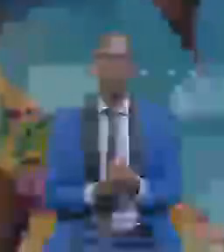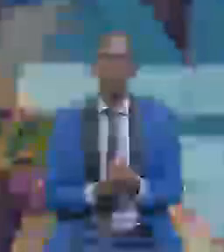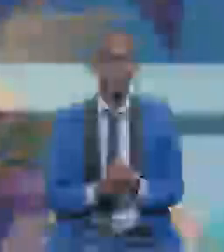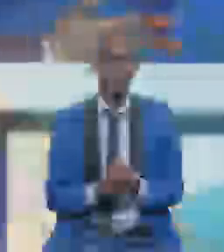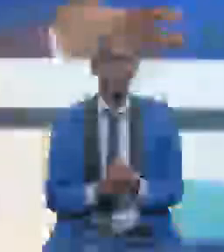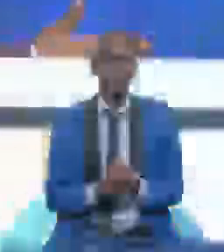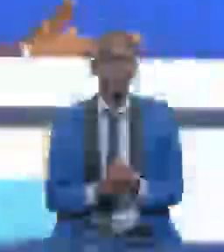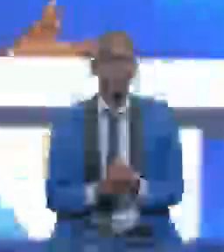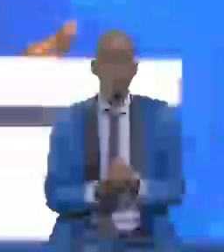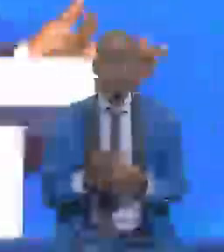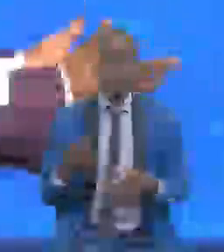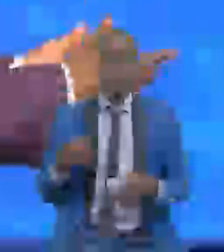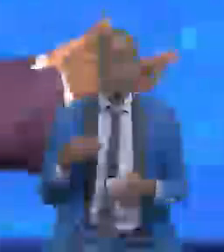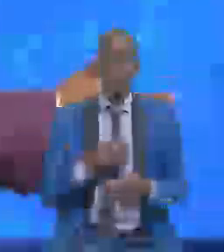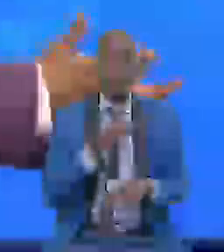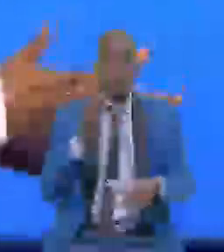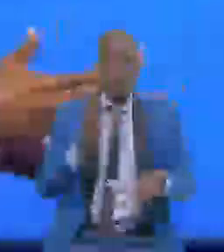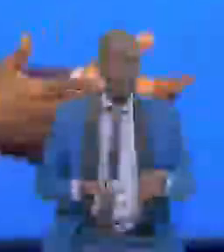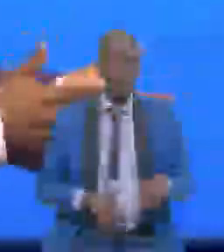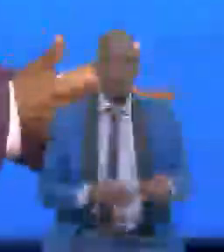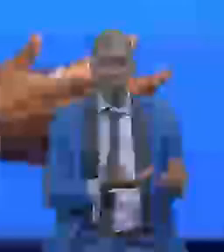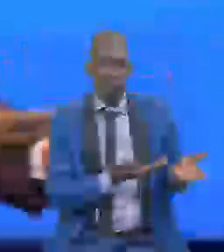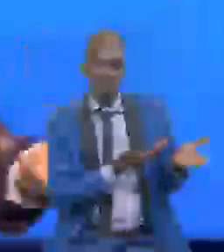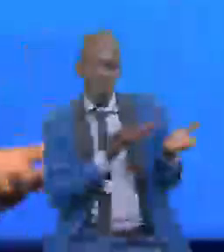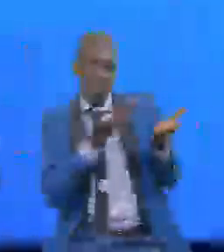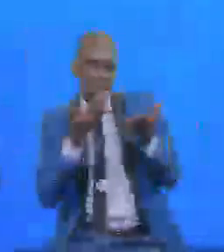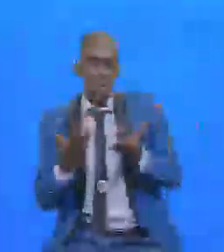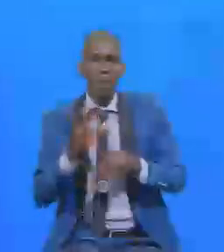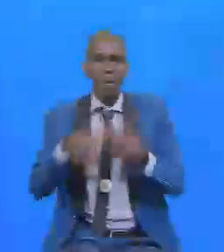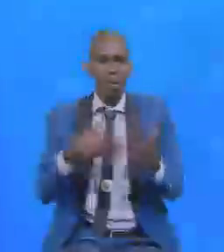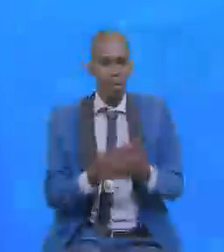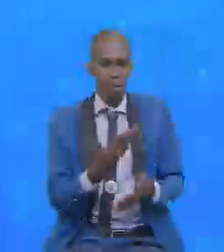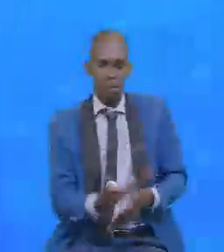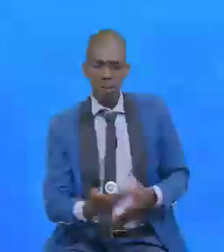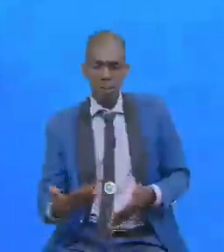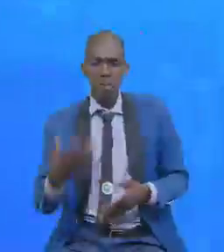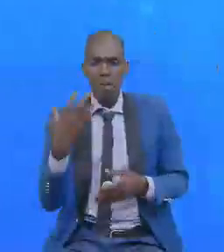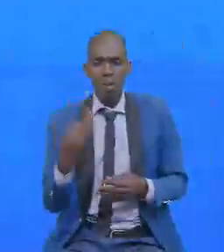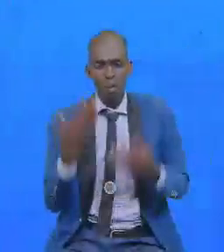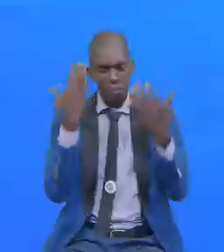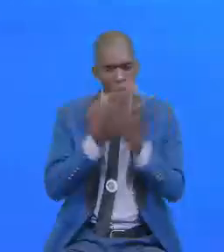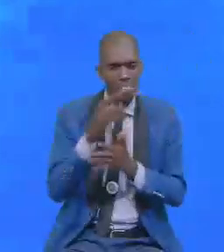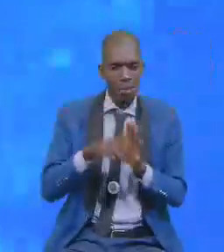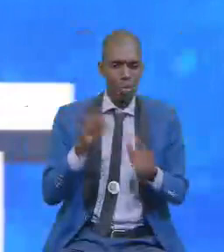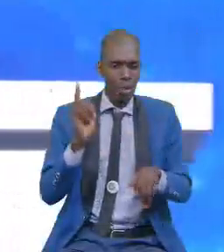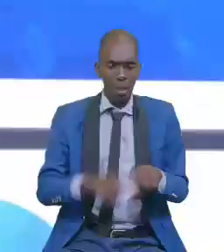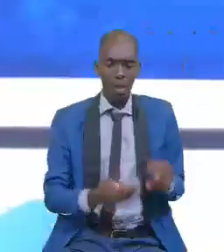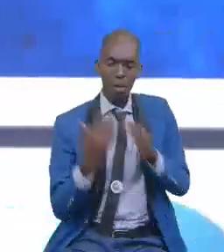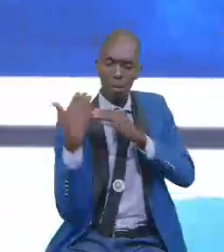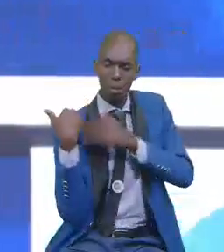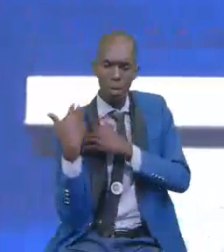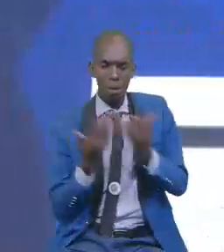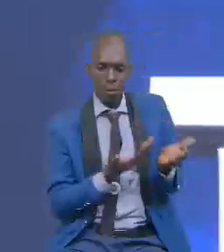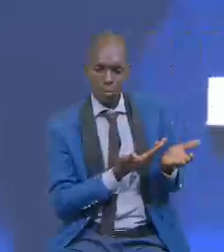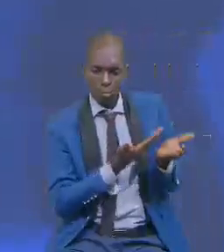We cannot carry all the property of the dungeon of darkness. We cannot carry them with us and bring them to the